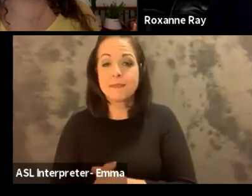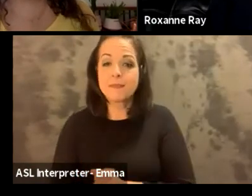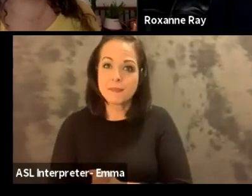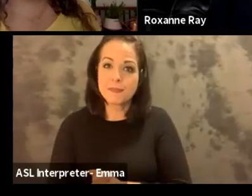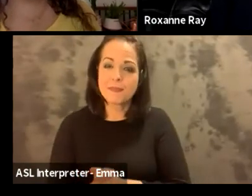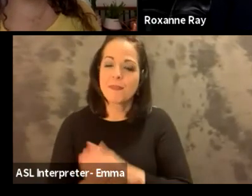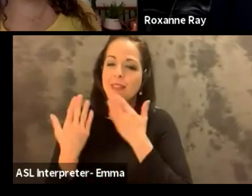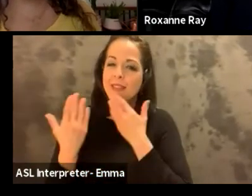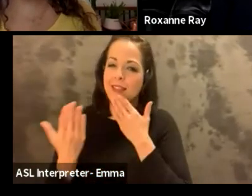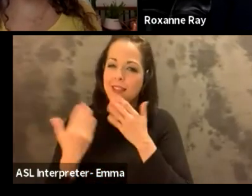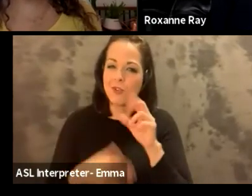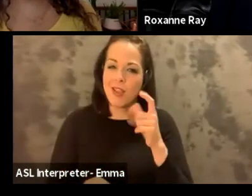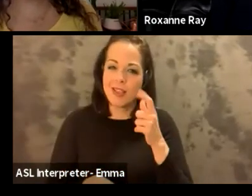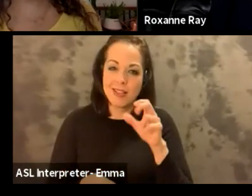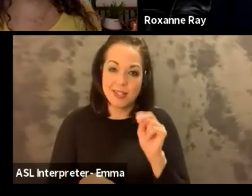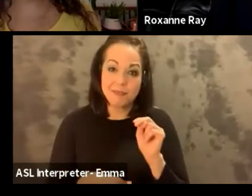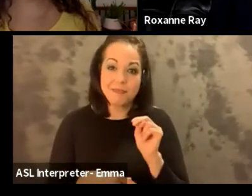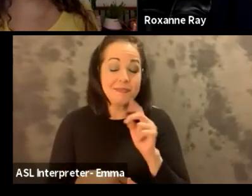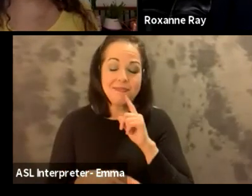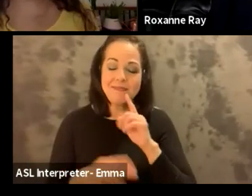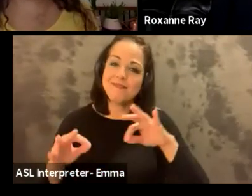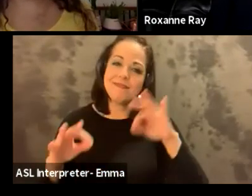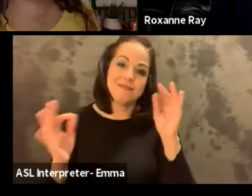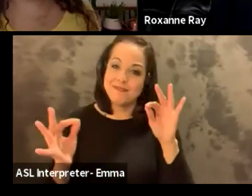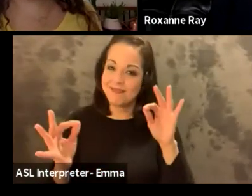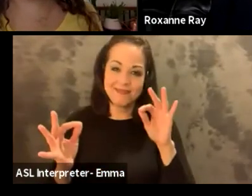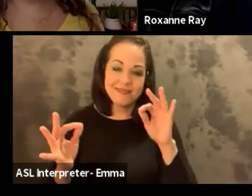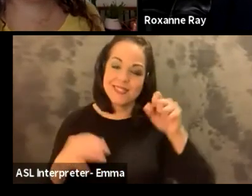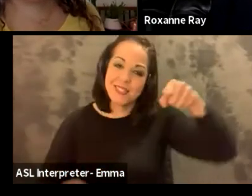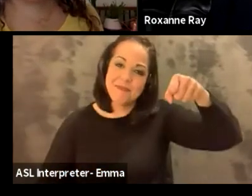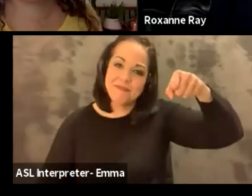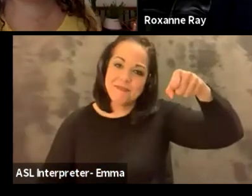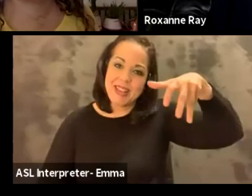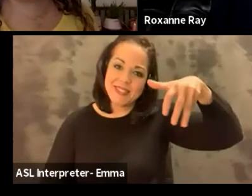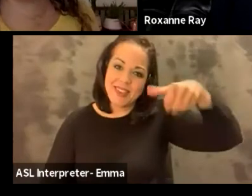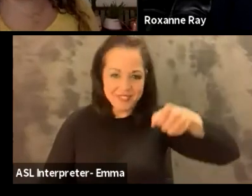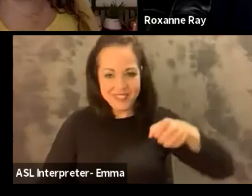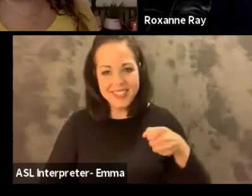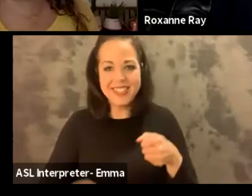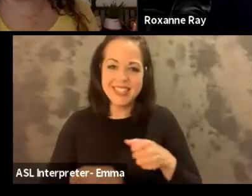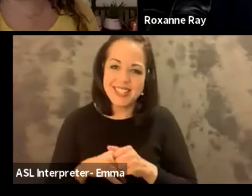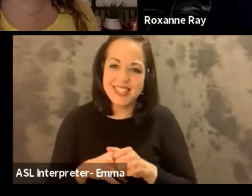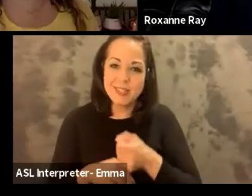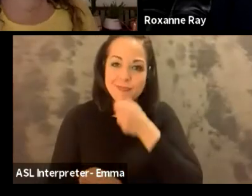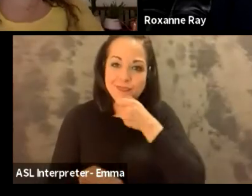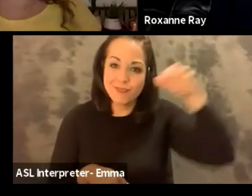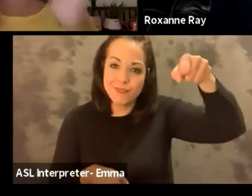Thank you, Reagan. That's absolutely the mic drop I thought would happen.